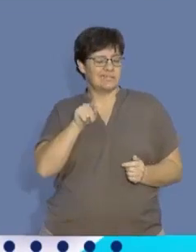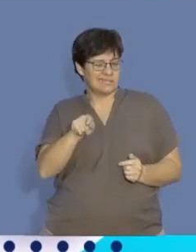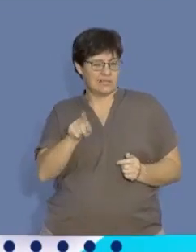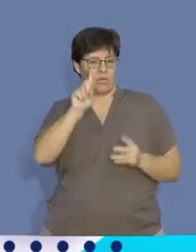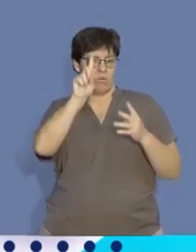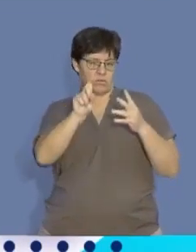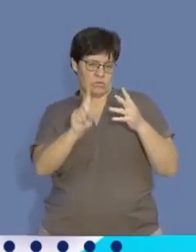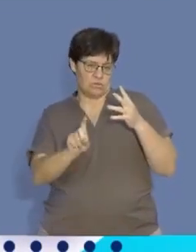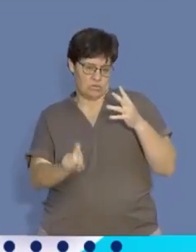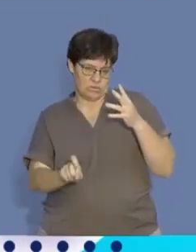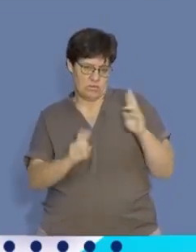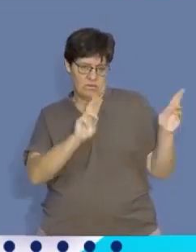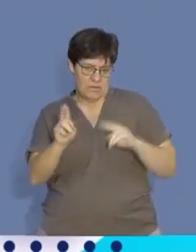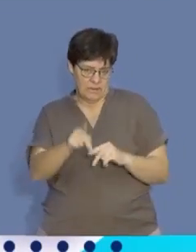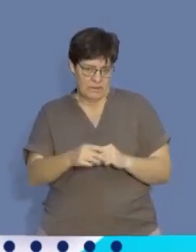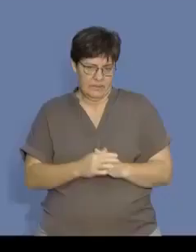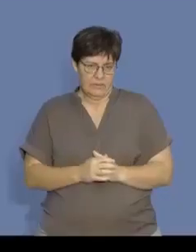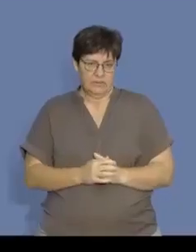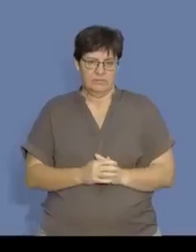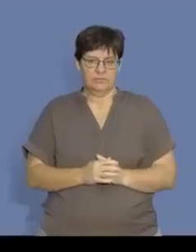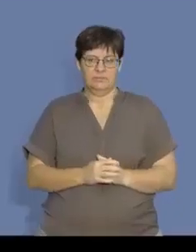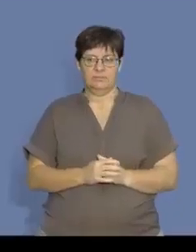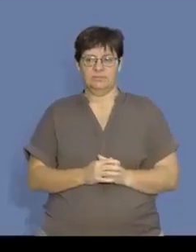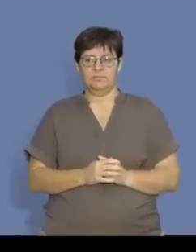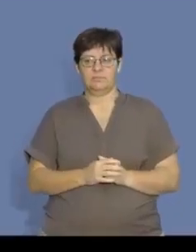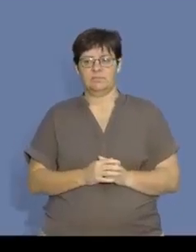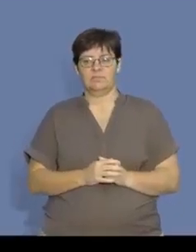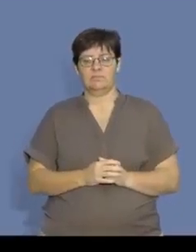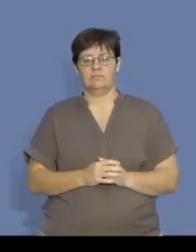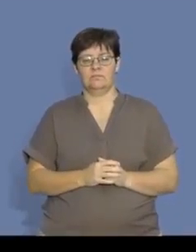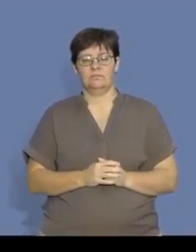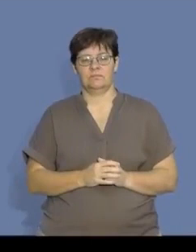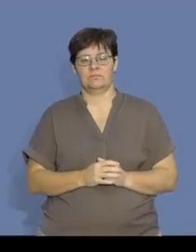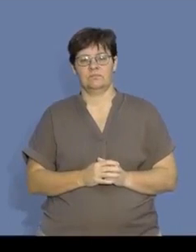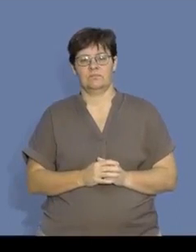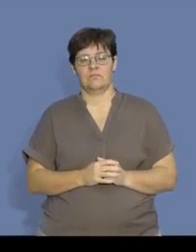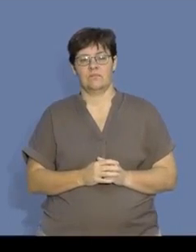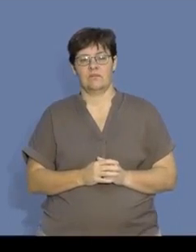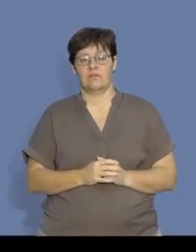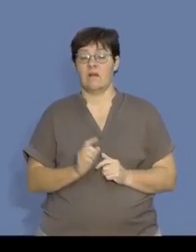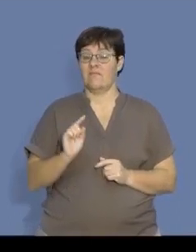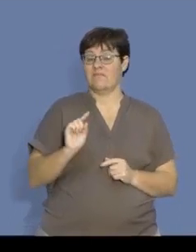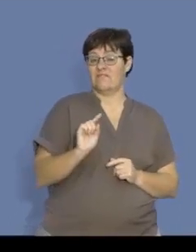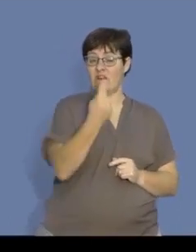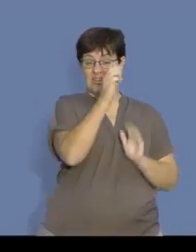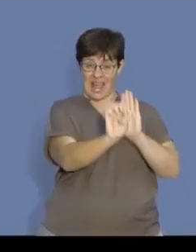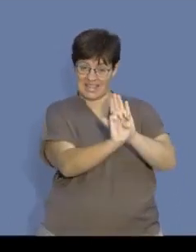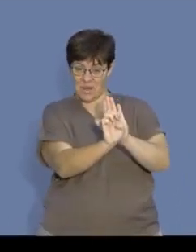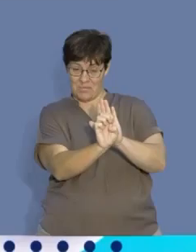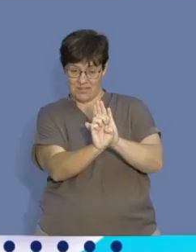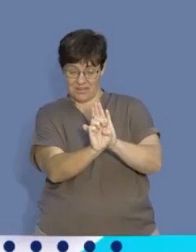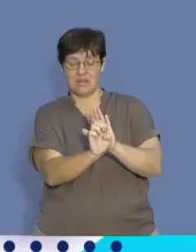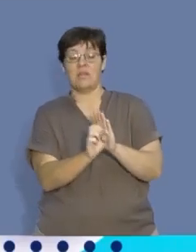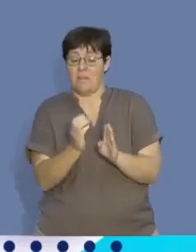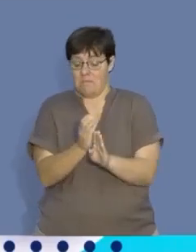are the questions we are referring to. Okay. Now, before we start with our very first example